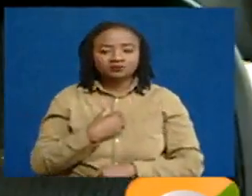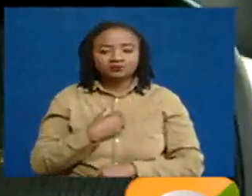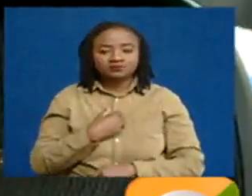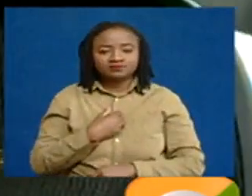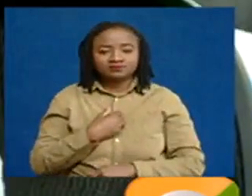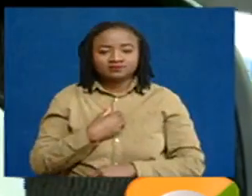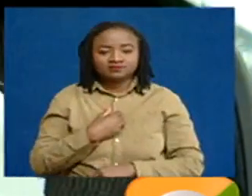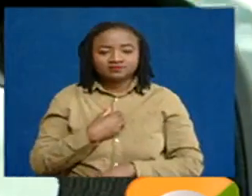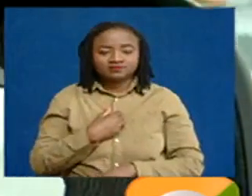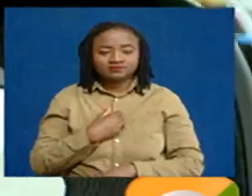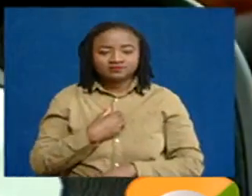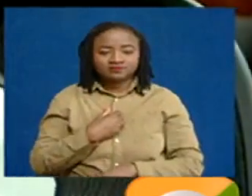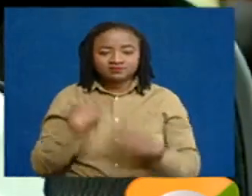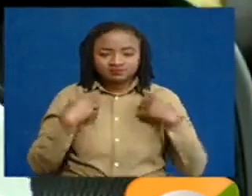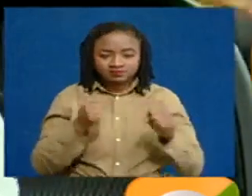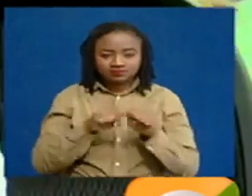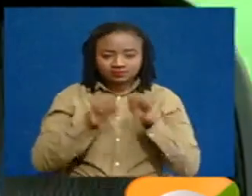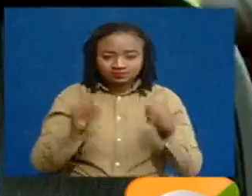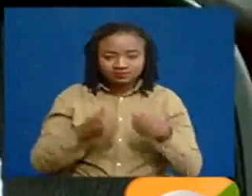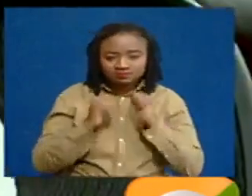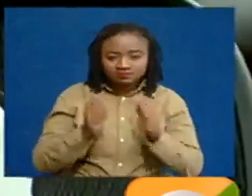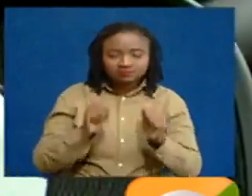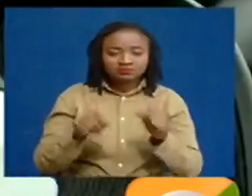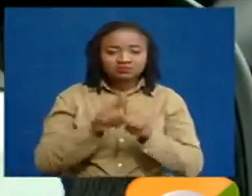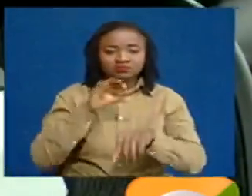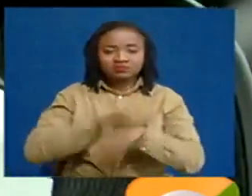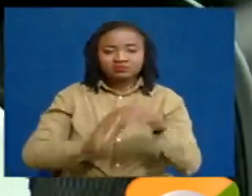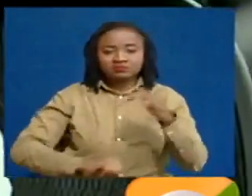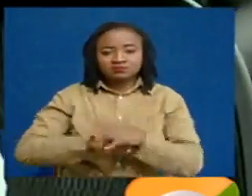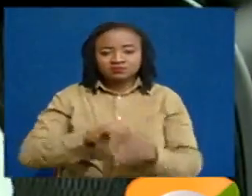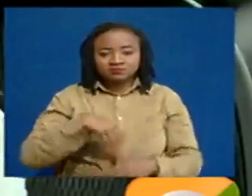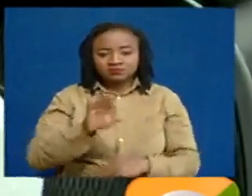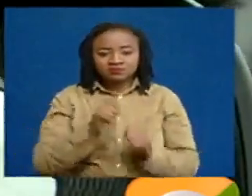with your support. But in terms of what we envision by